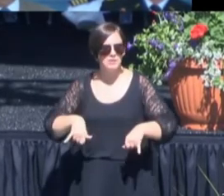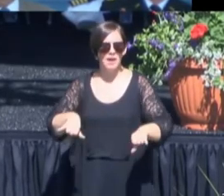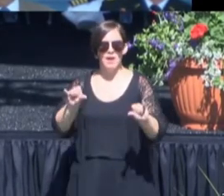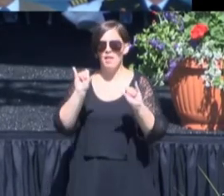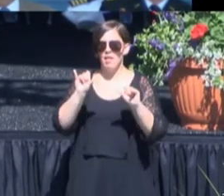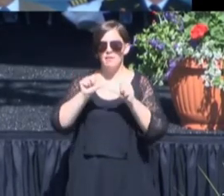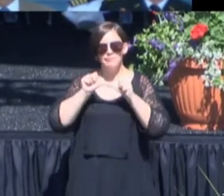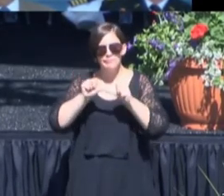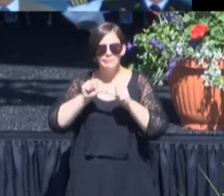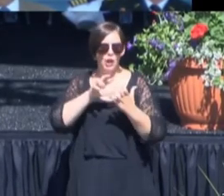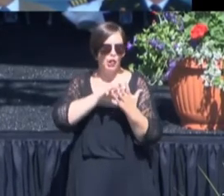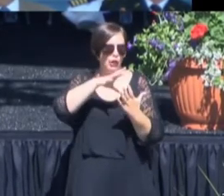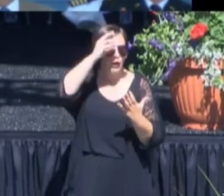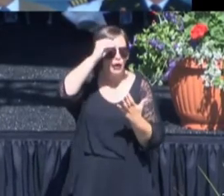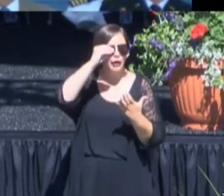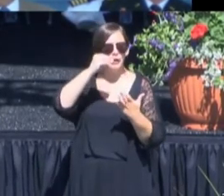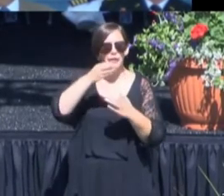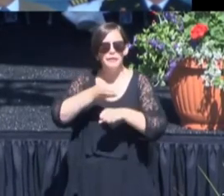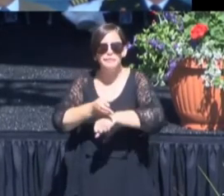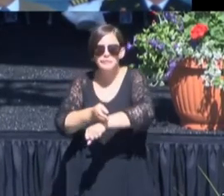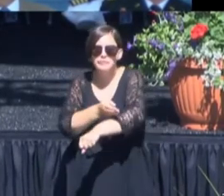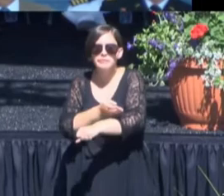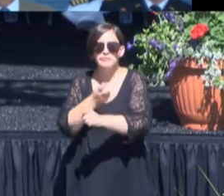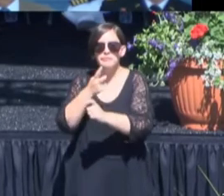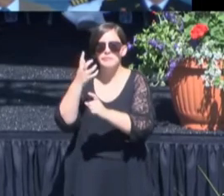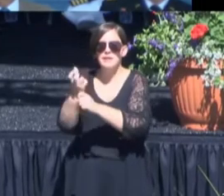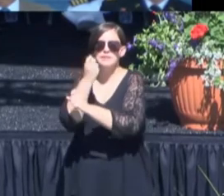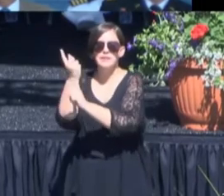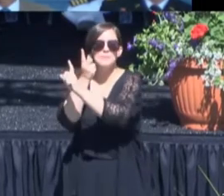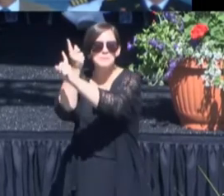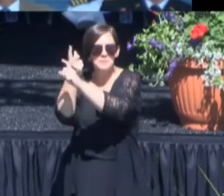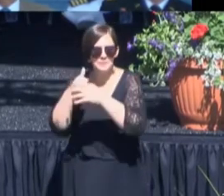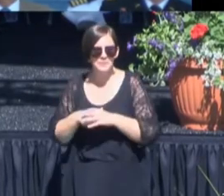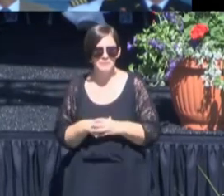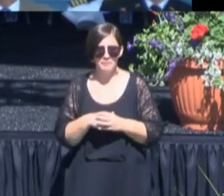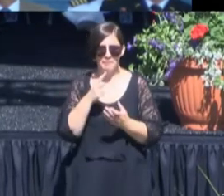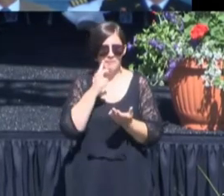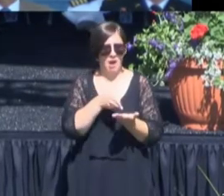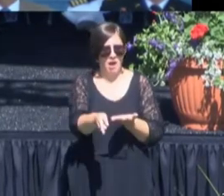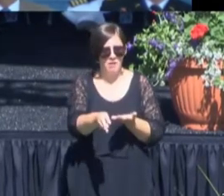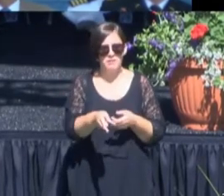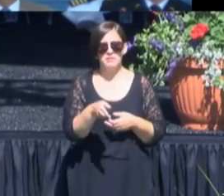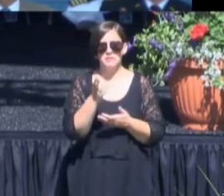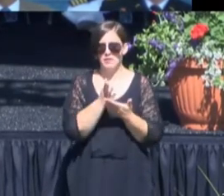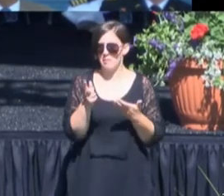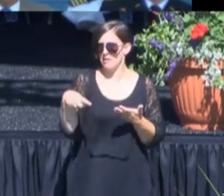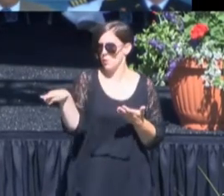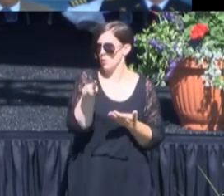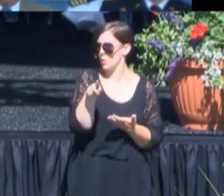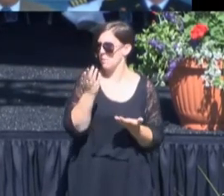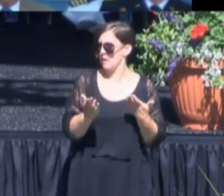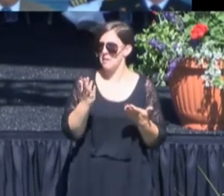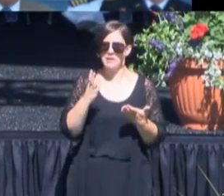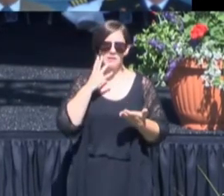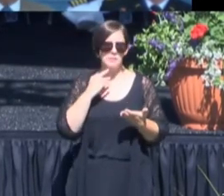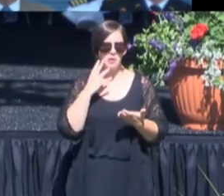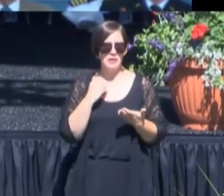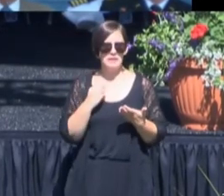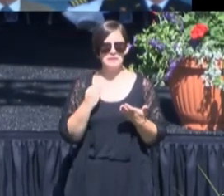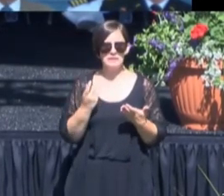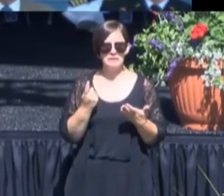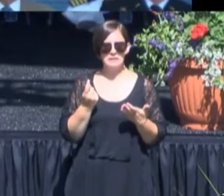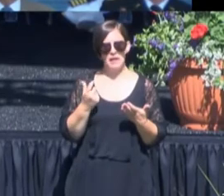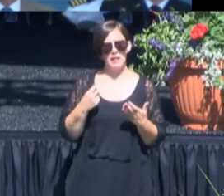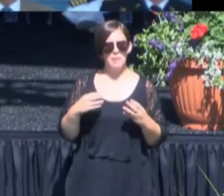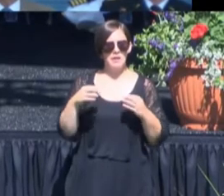learn, to grow, and to make it happen. And I'll be frank, some of you may experience a slightly steeper